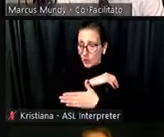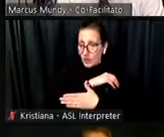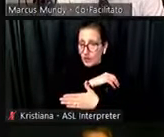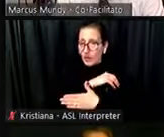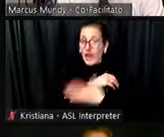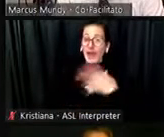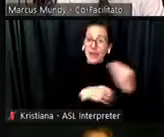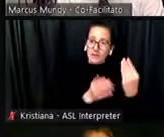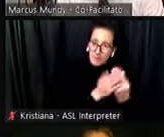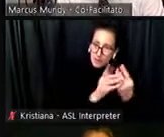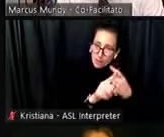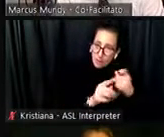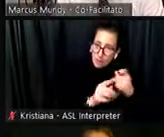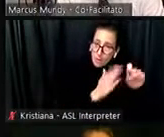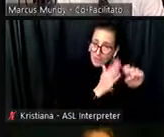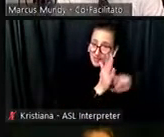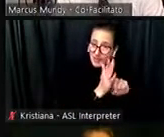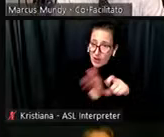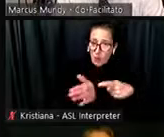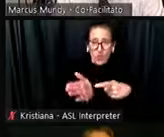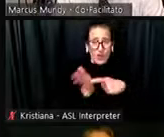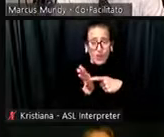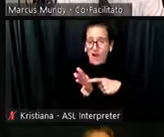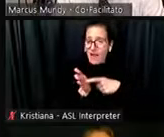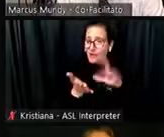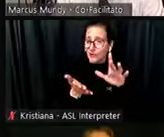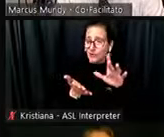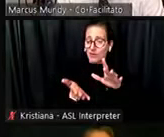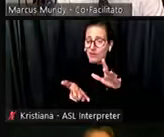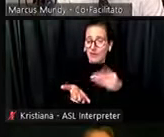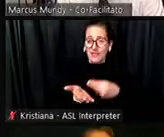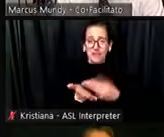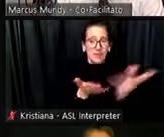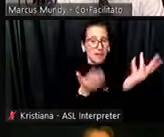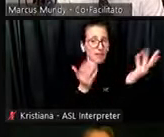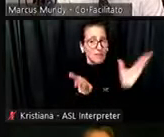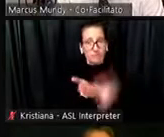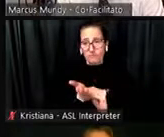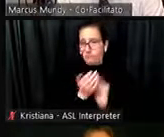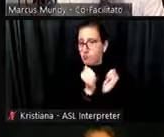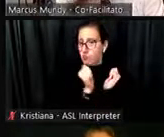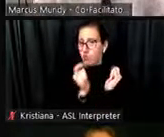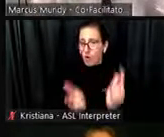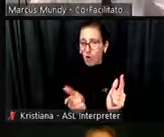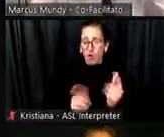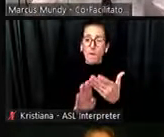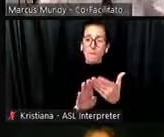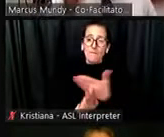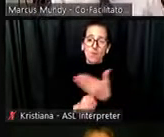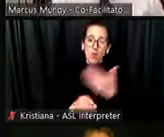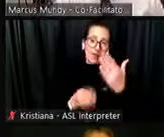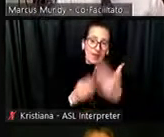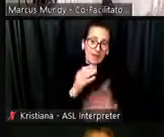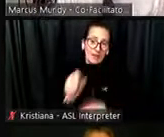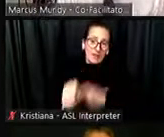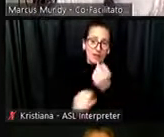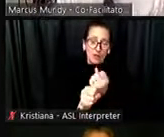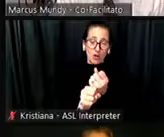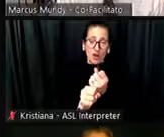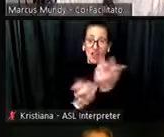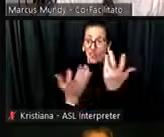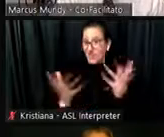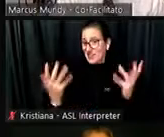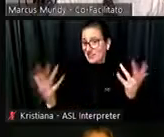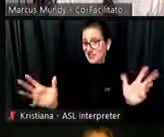year. And that's it. So the $104 million that we've been putting into